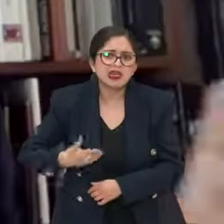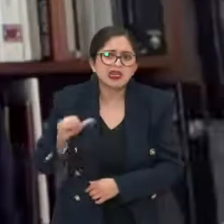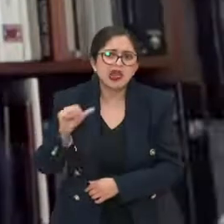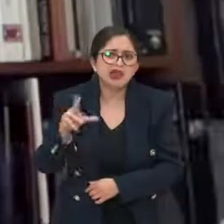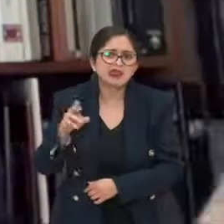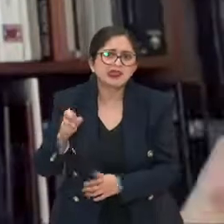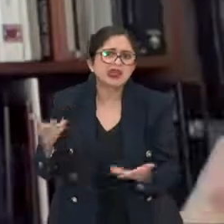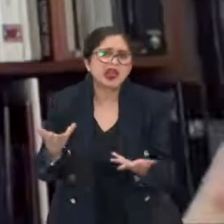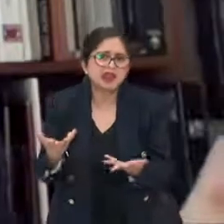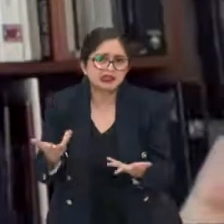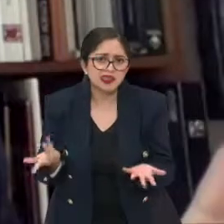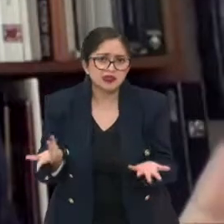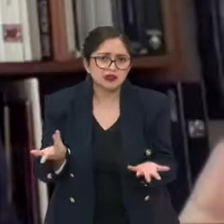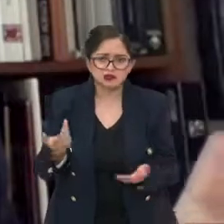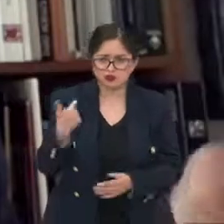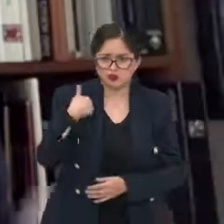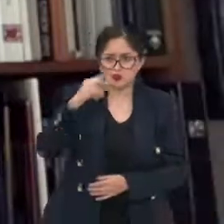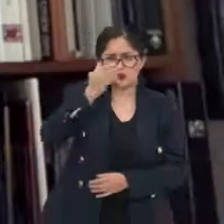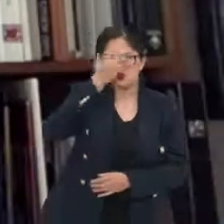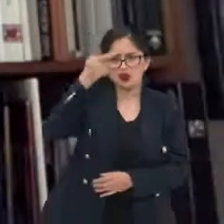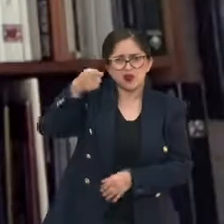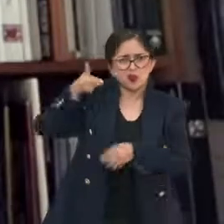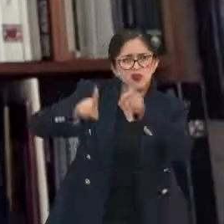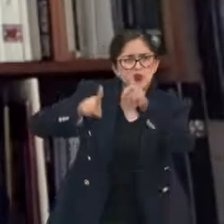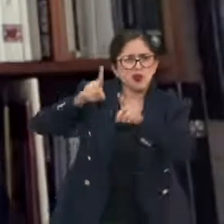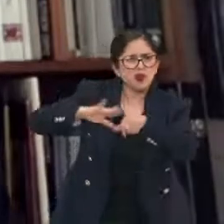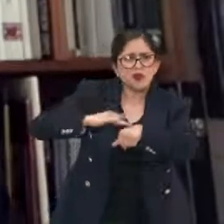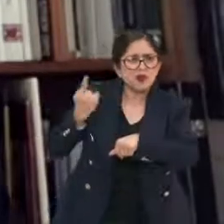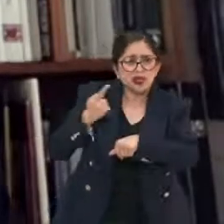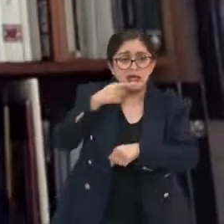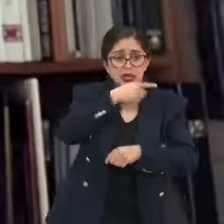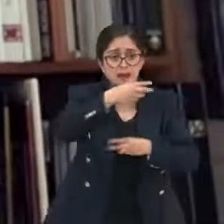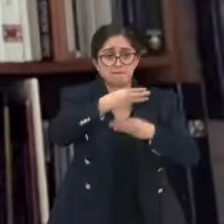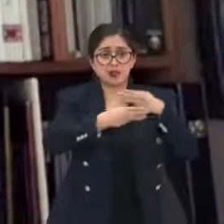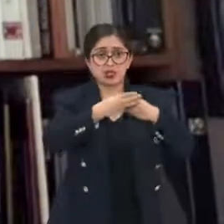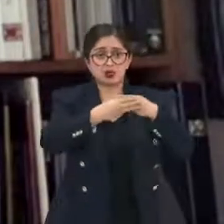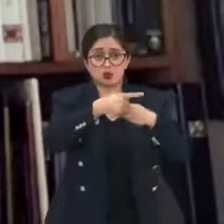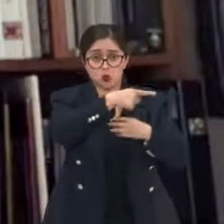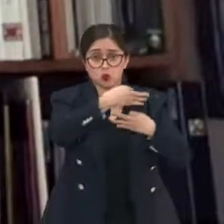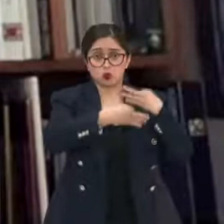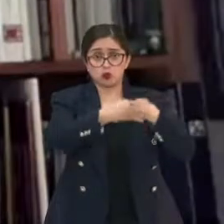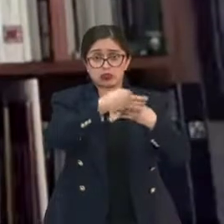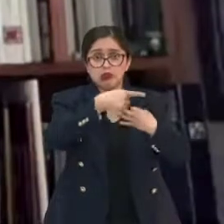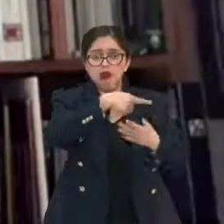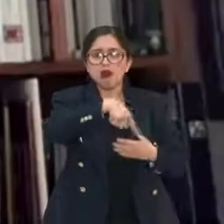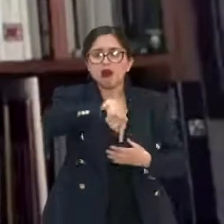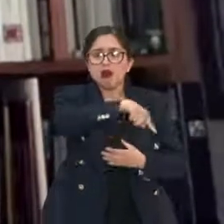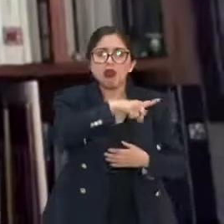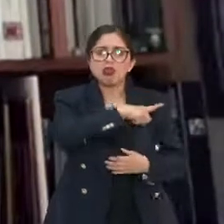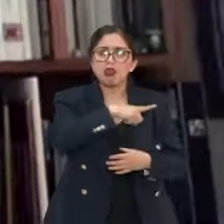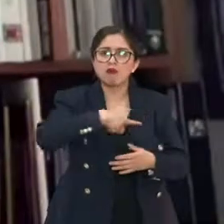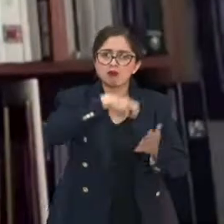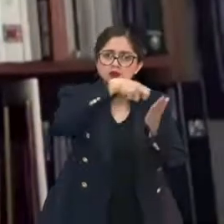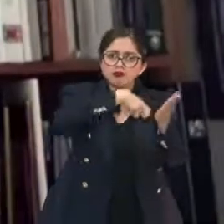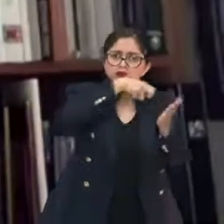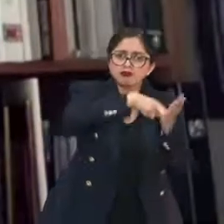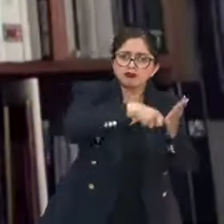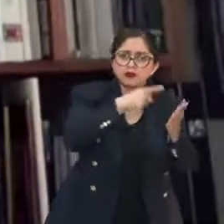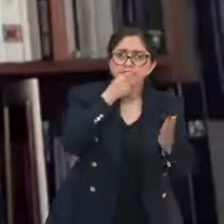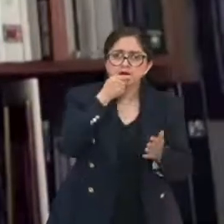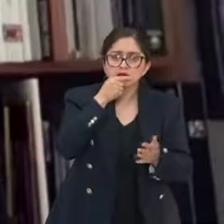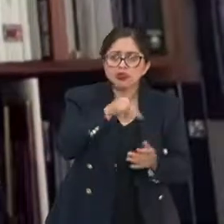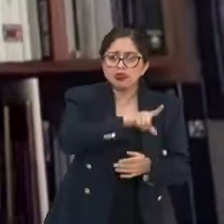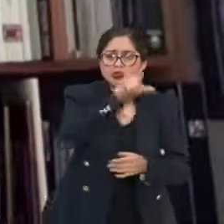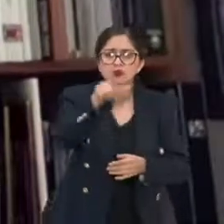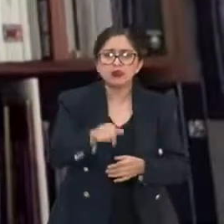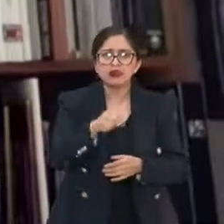Arce can do. I don't know why. What's the question? What's to question about when the Secretary of